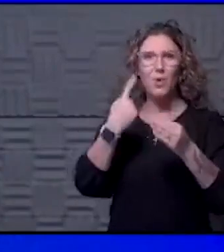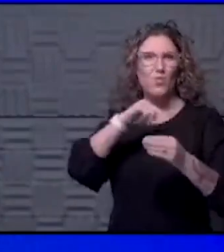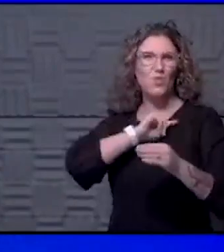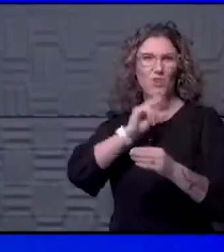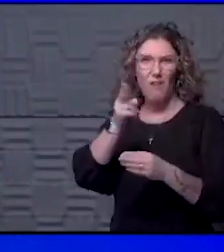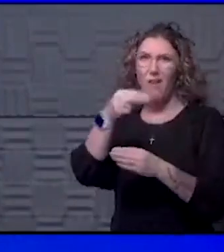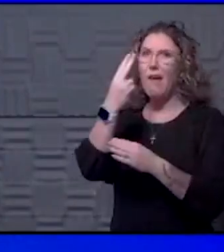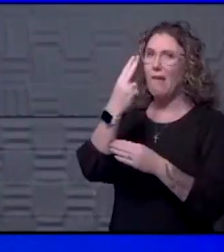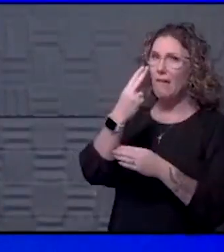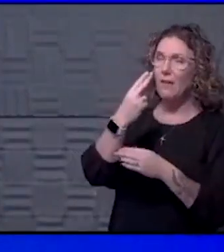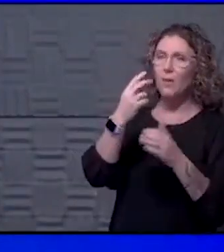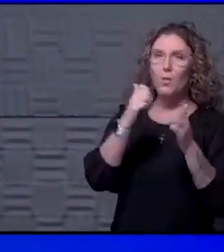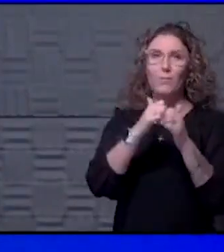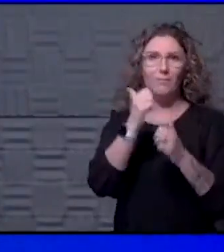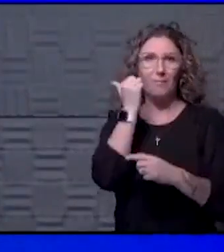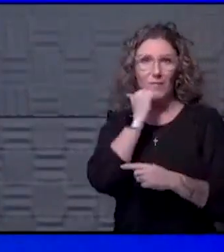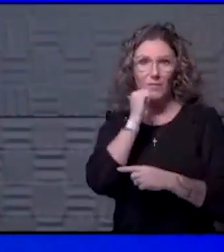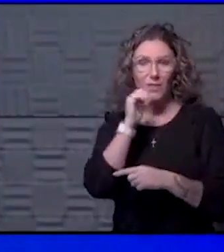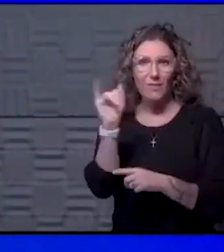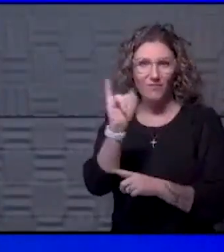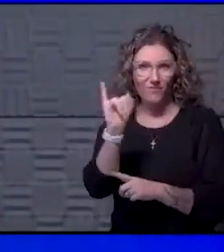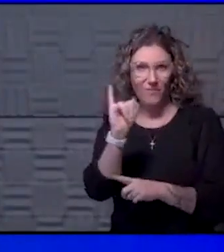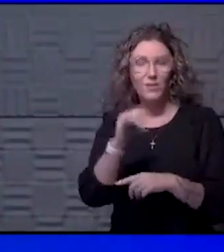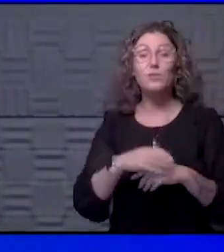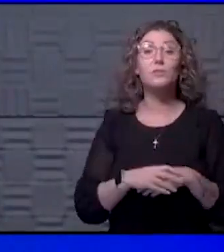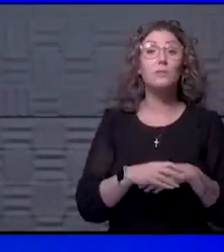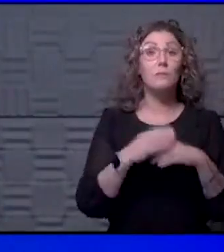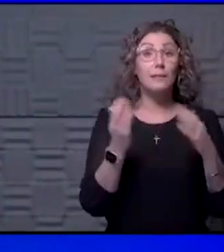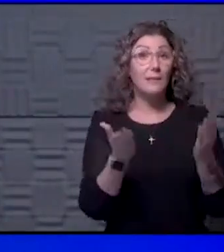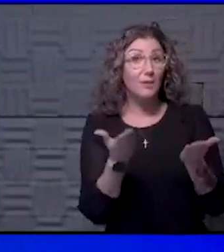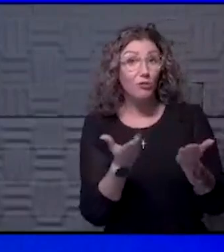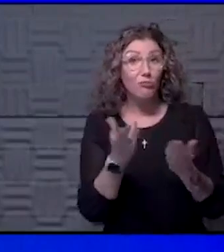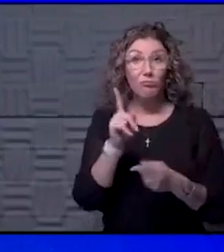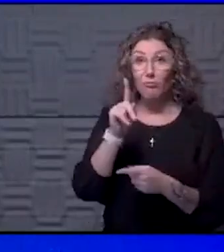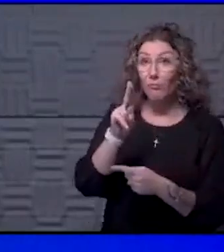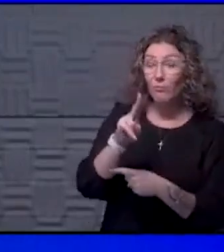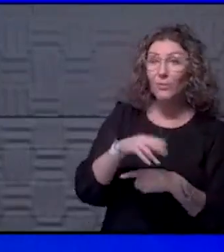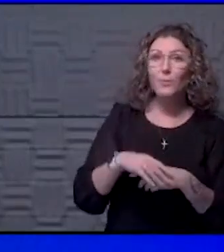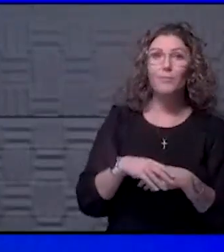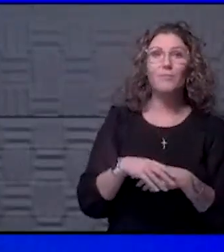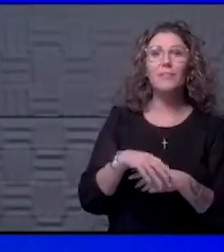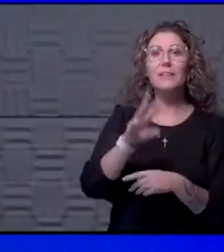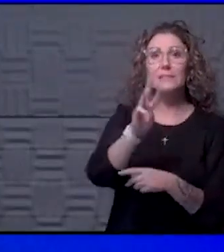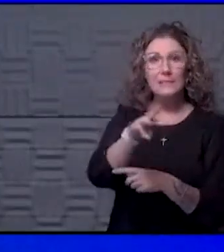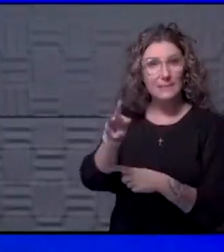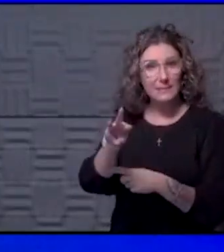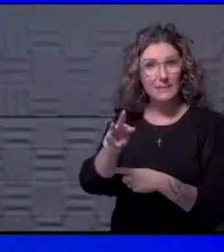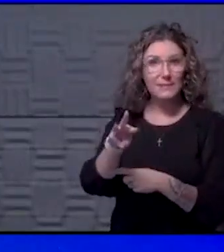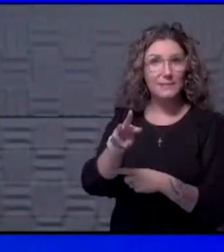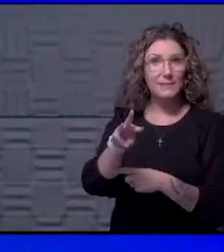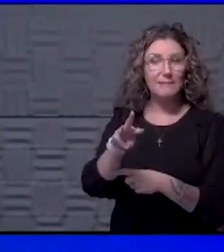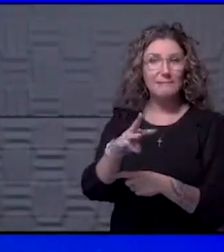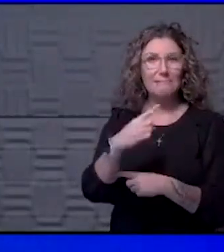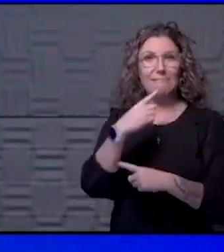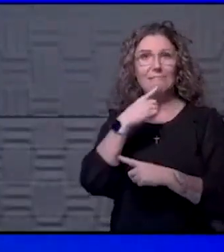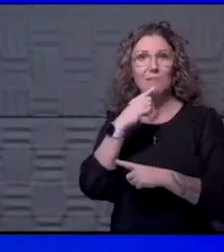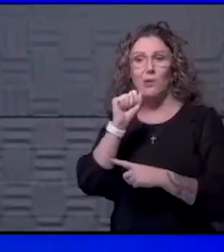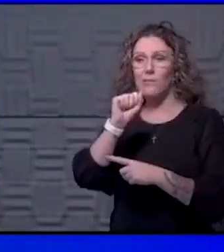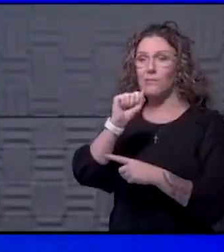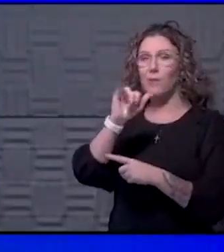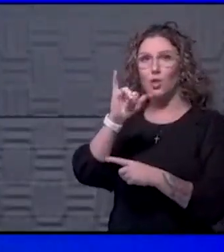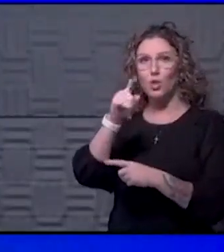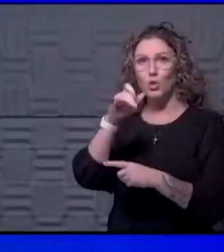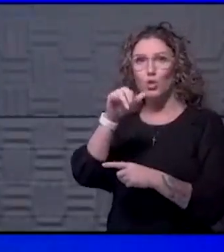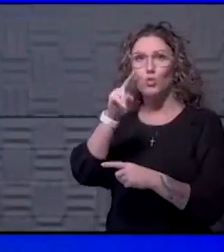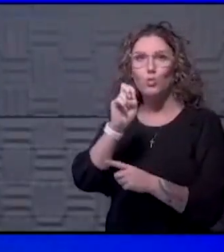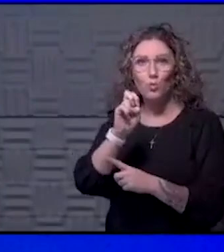trend right now as far as daily infections. But here at the health system, we have 66 acute infections, with 23 of